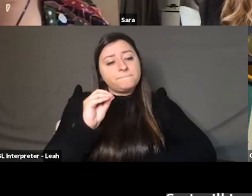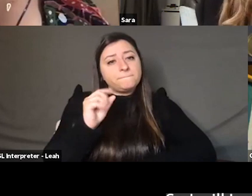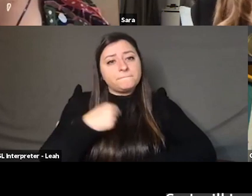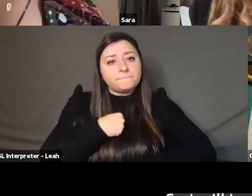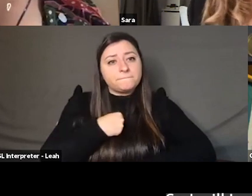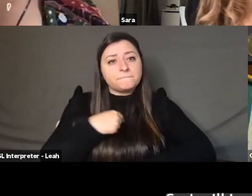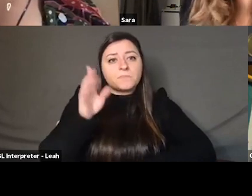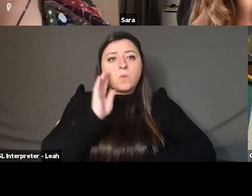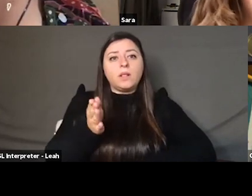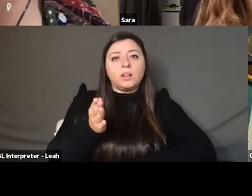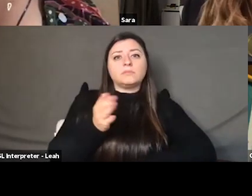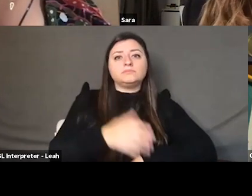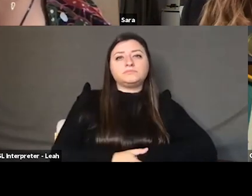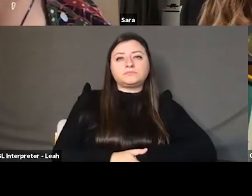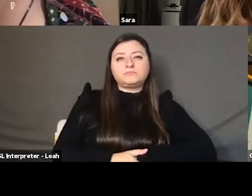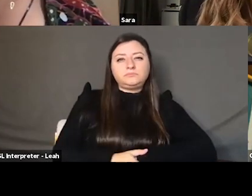I will say this,